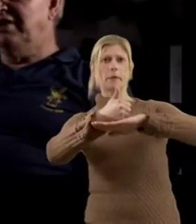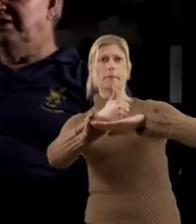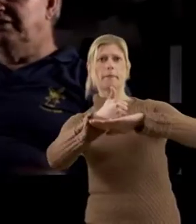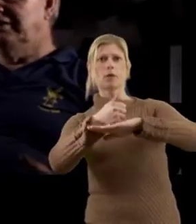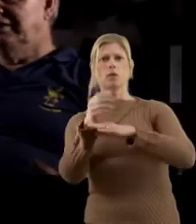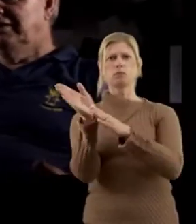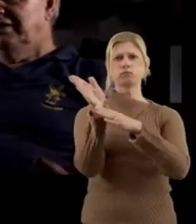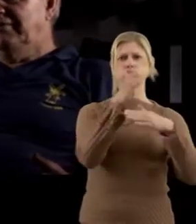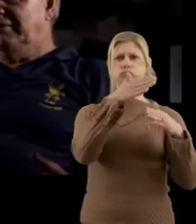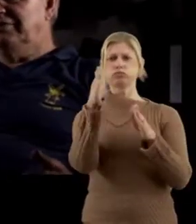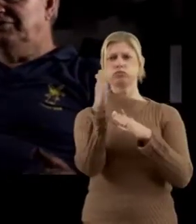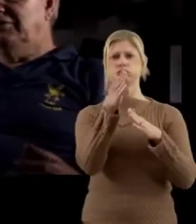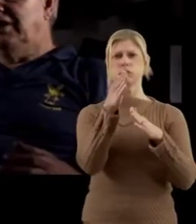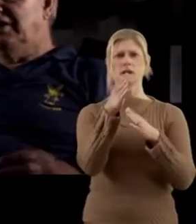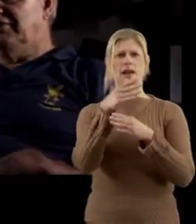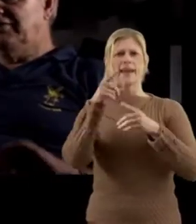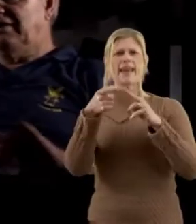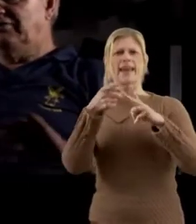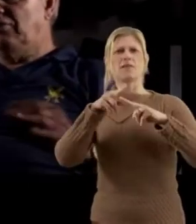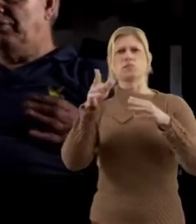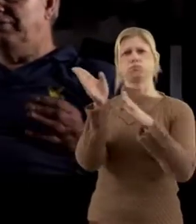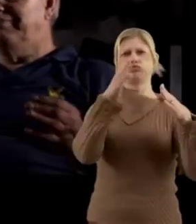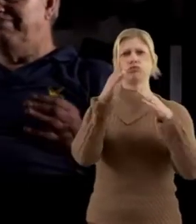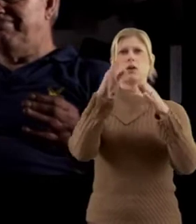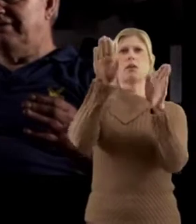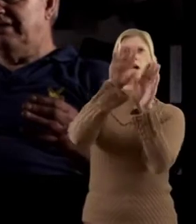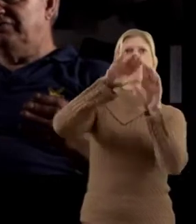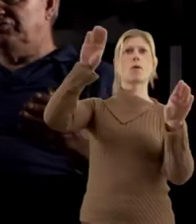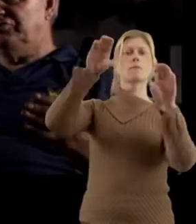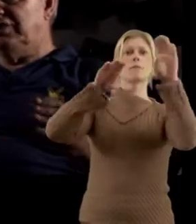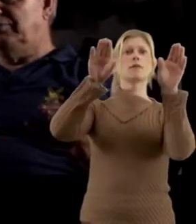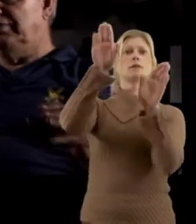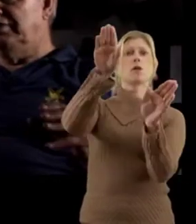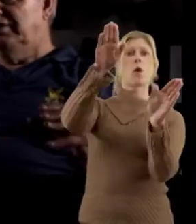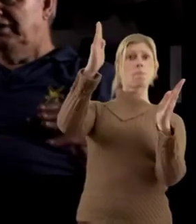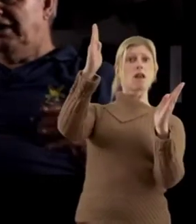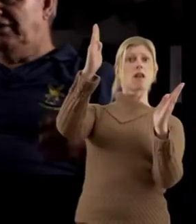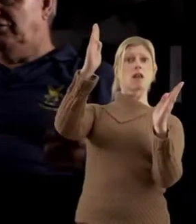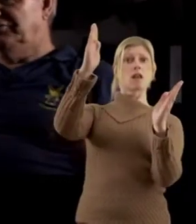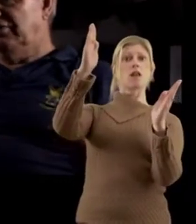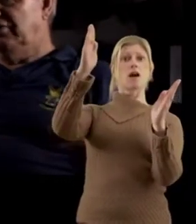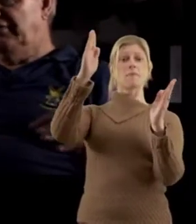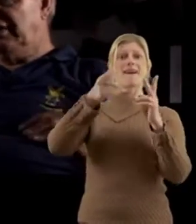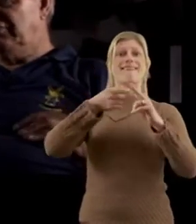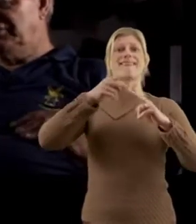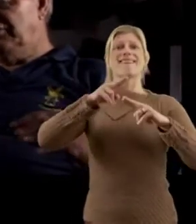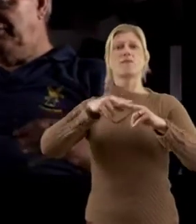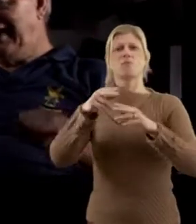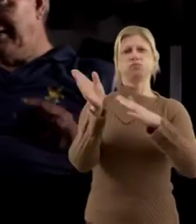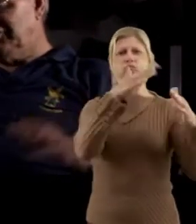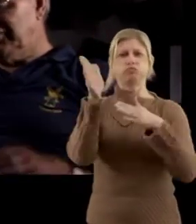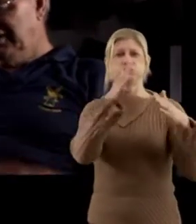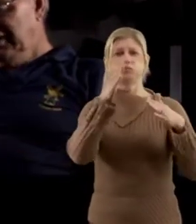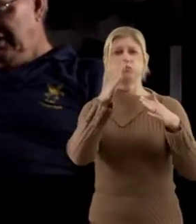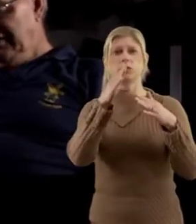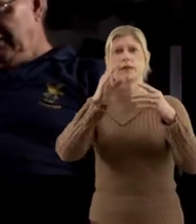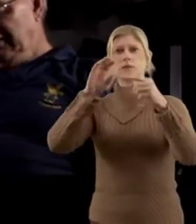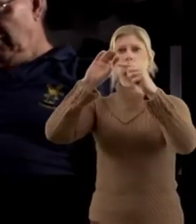up, the wind, if it blows too hard, the sails open, the shutters open, and also if it goes too